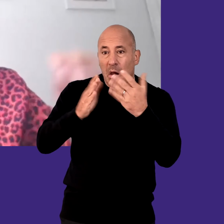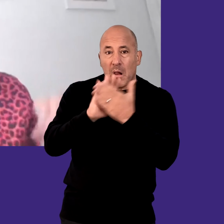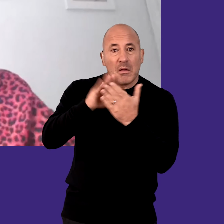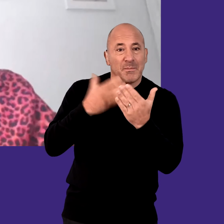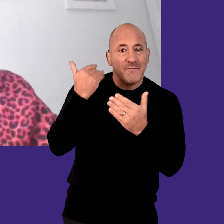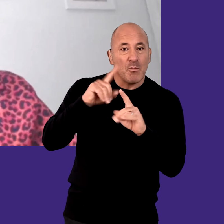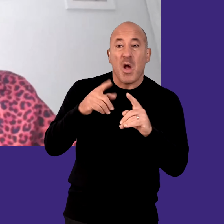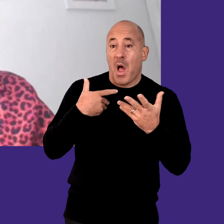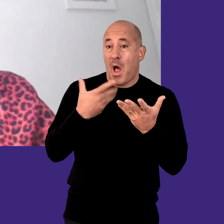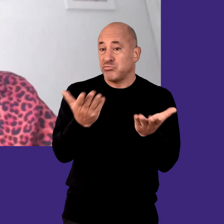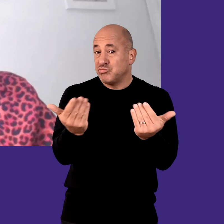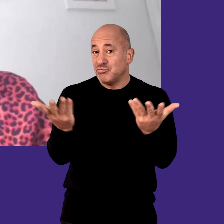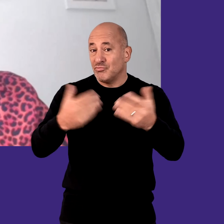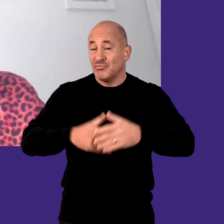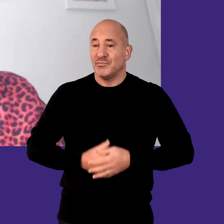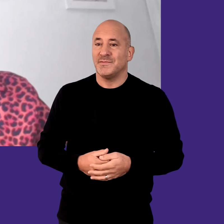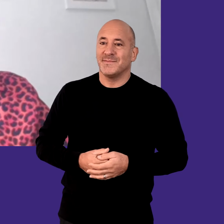chat.